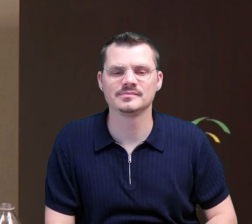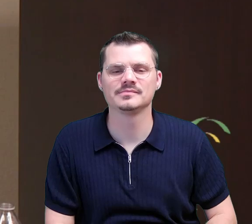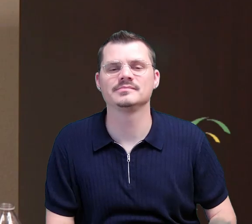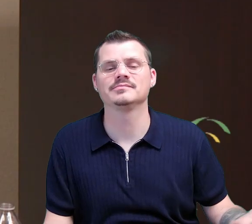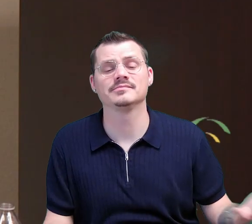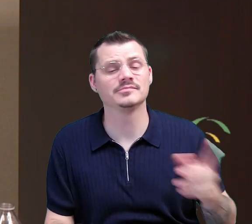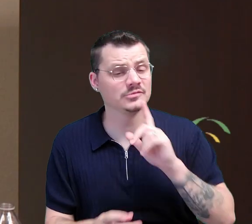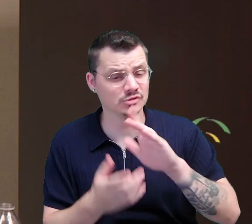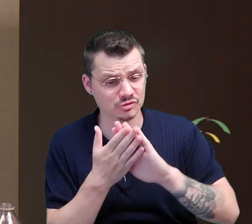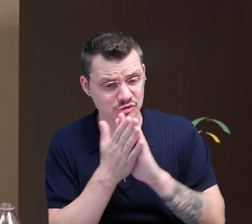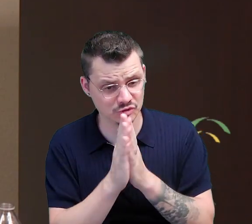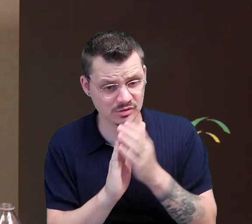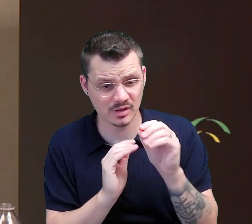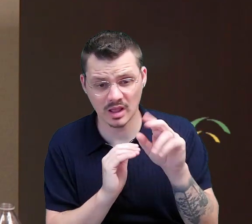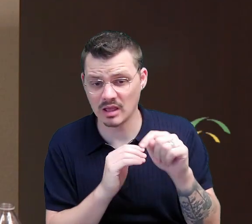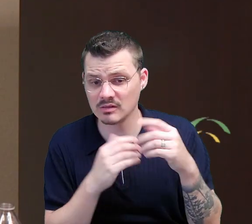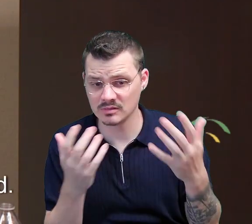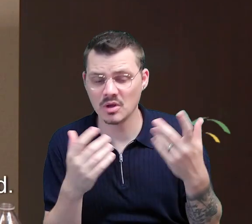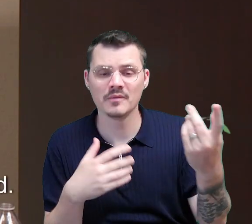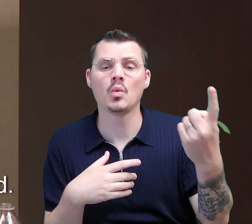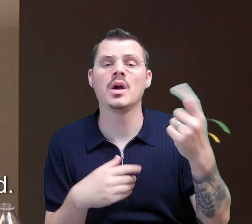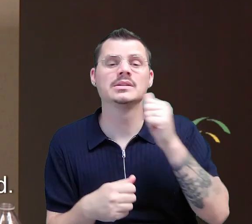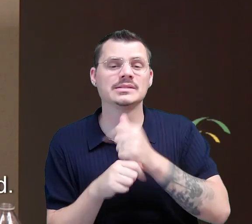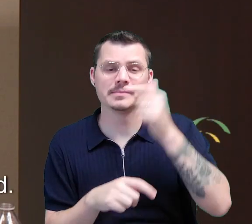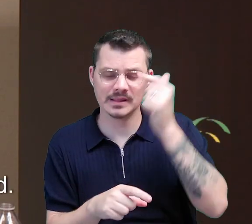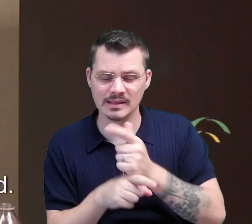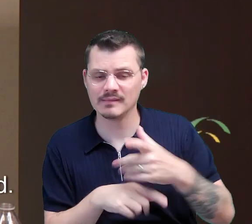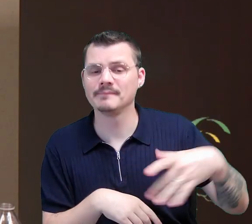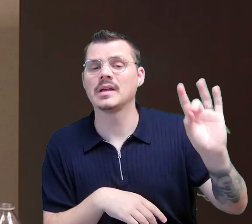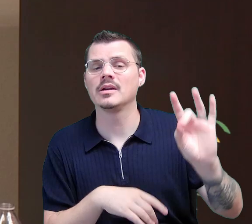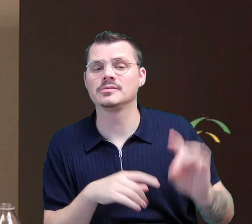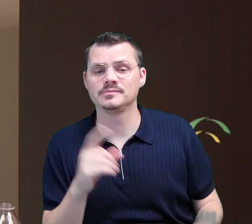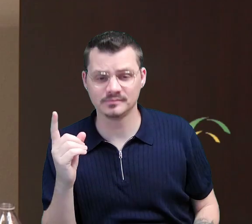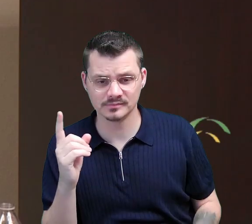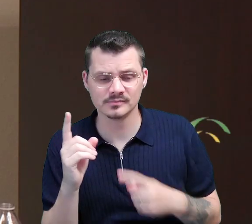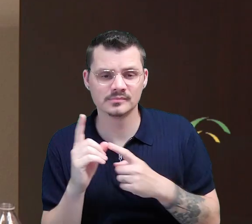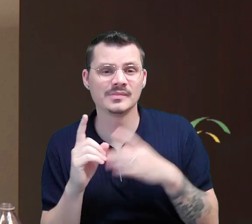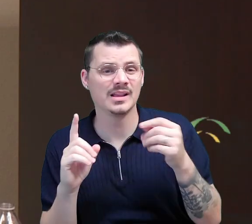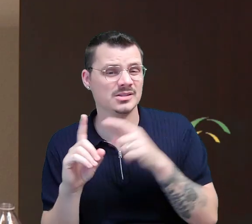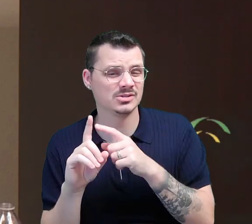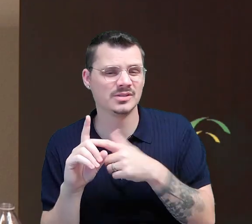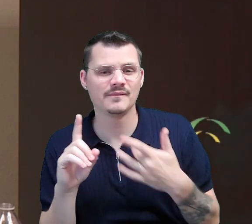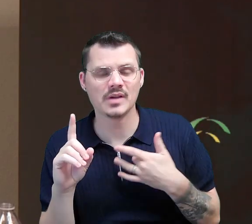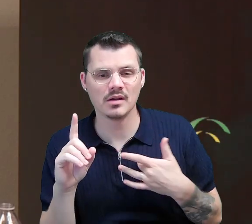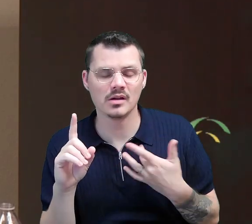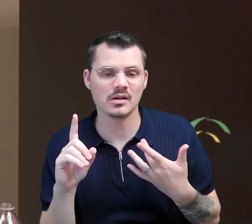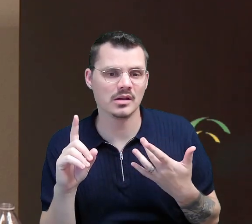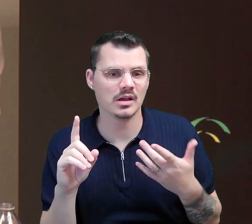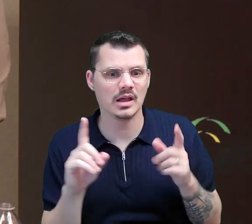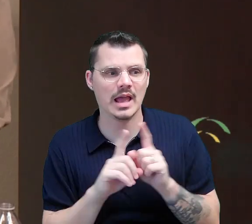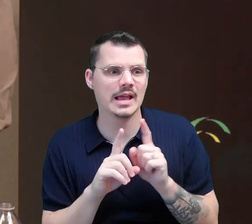Well, it turned out that there was one sibling we could find, and she felt as